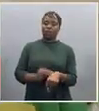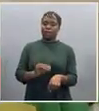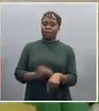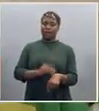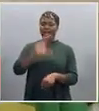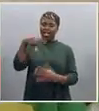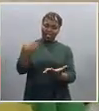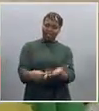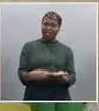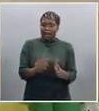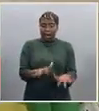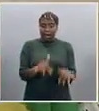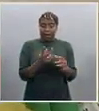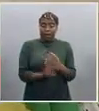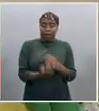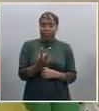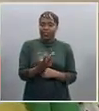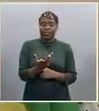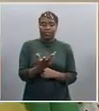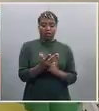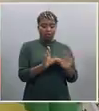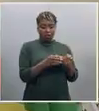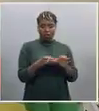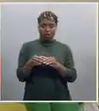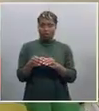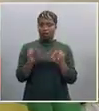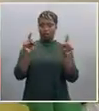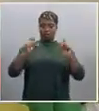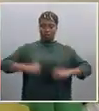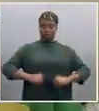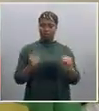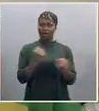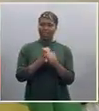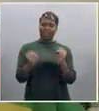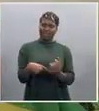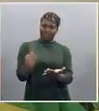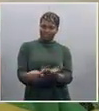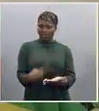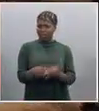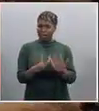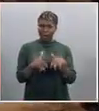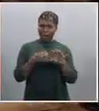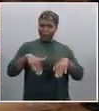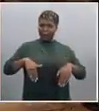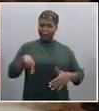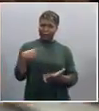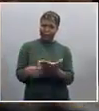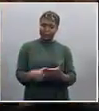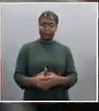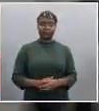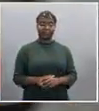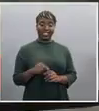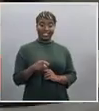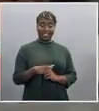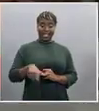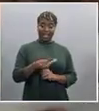even discussed by both organizations that have agreed with the land issue in Parliament. This land invasion